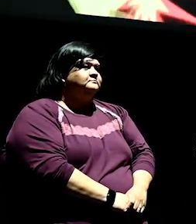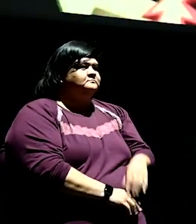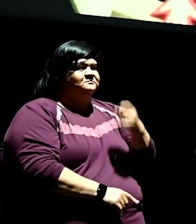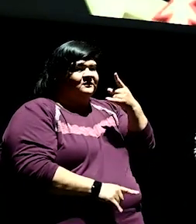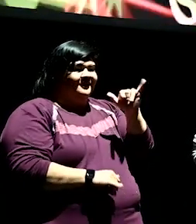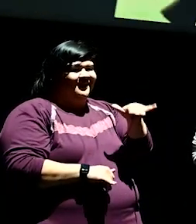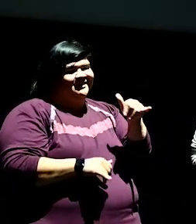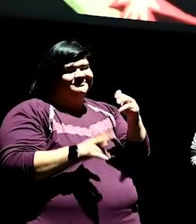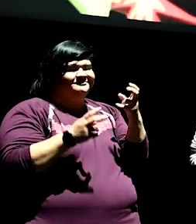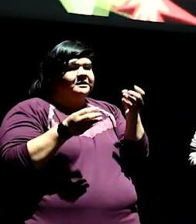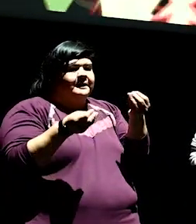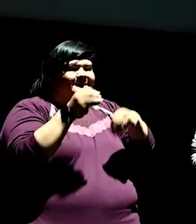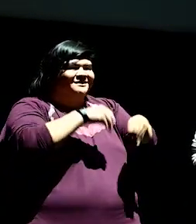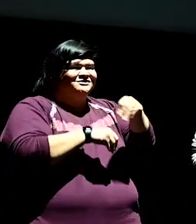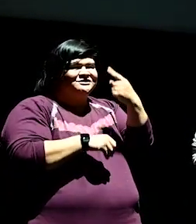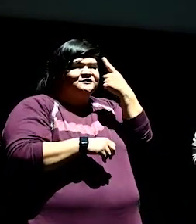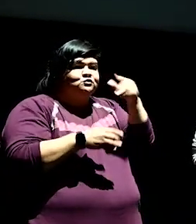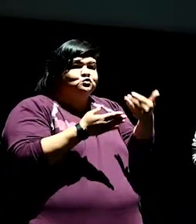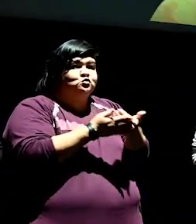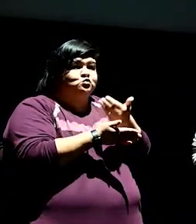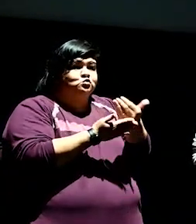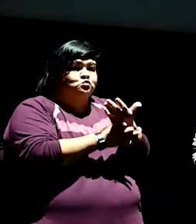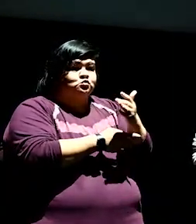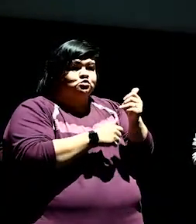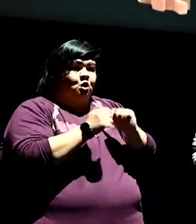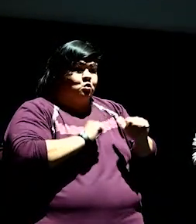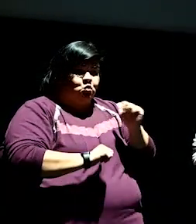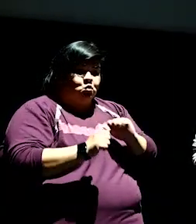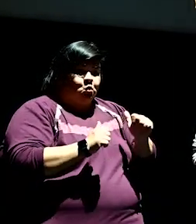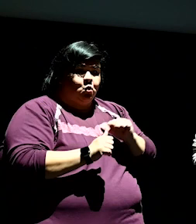packaging for new shows.